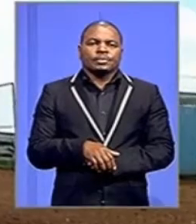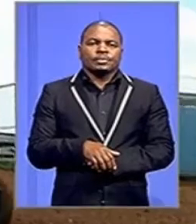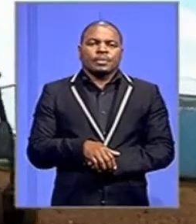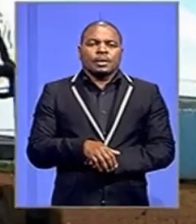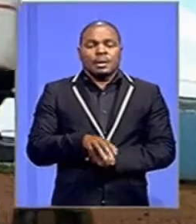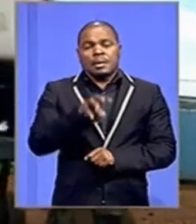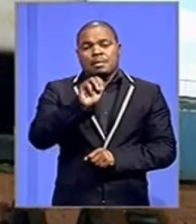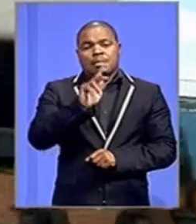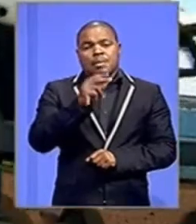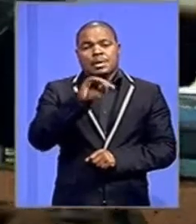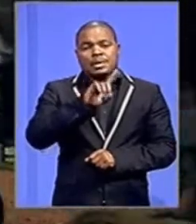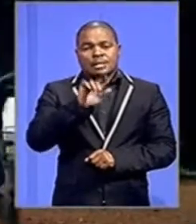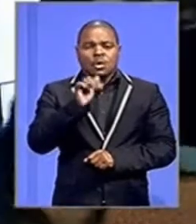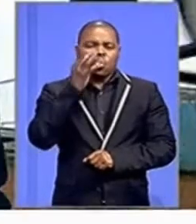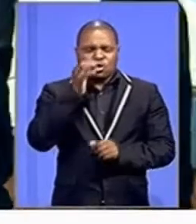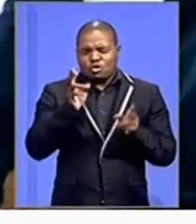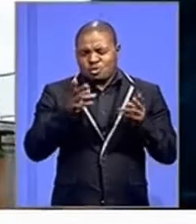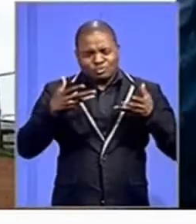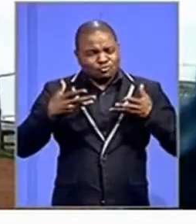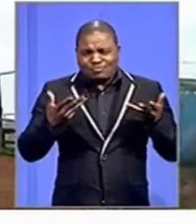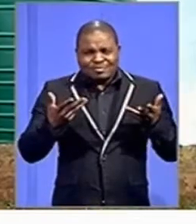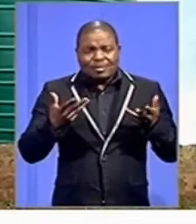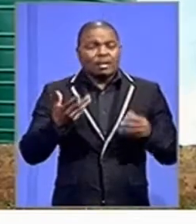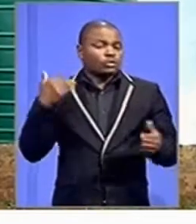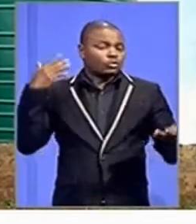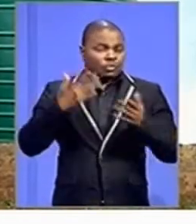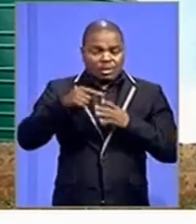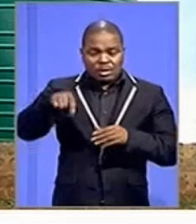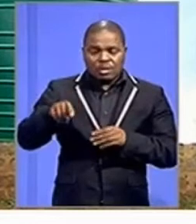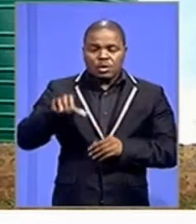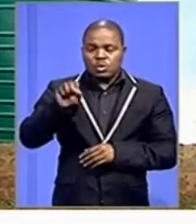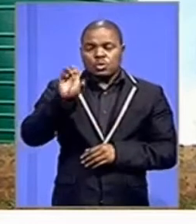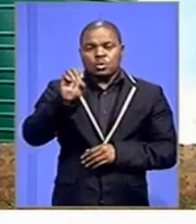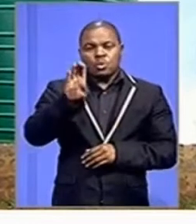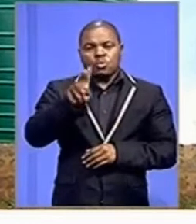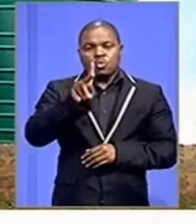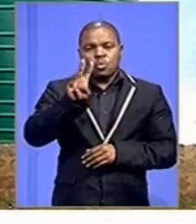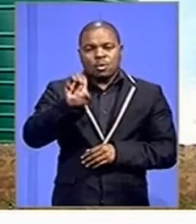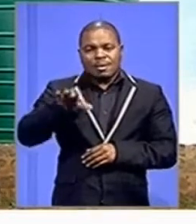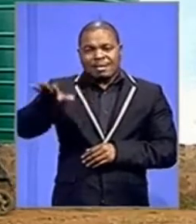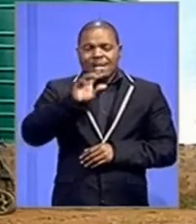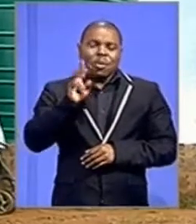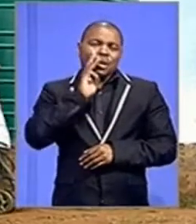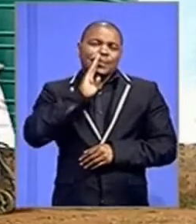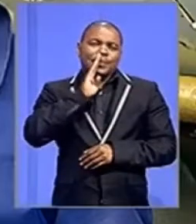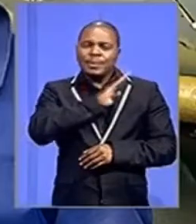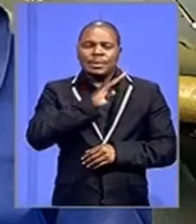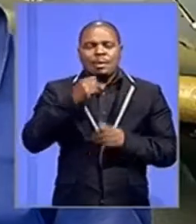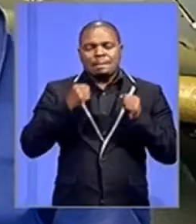Mike Mkhize a re go tlwaelegile mo go ene a re ga ise go nne le ditepe mo motsaneng wa Sobukwe a re ba ikaegile mo ditankeng tsa